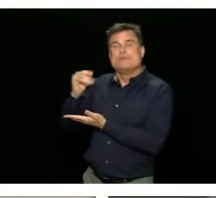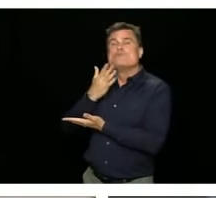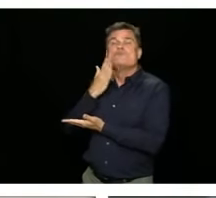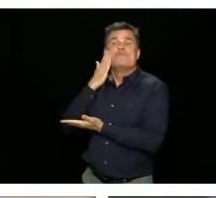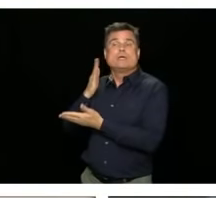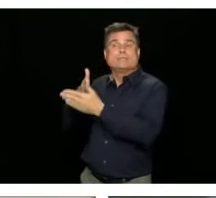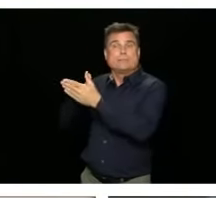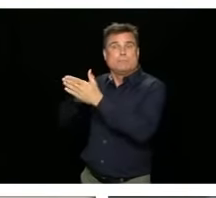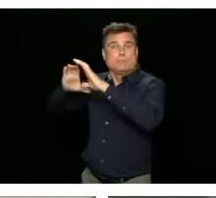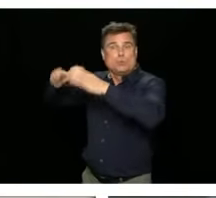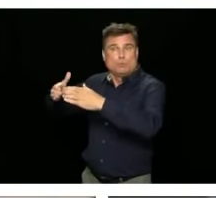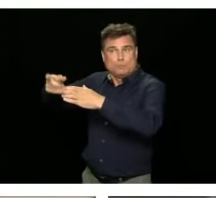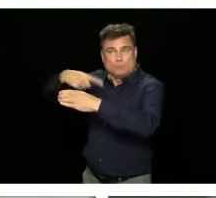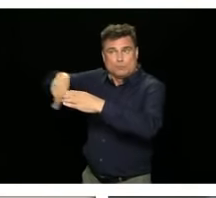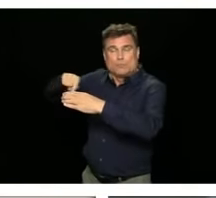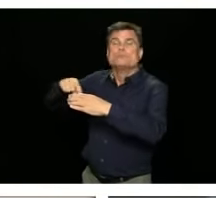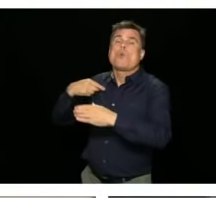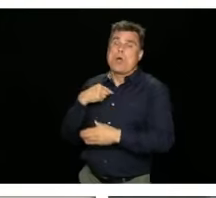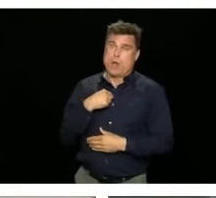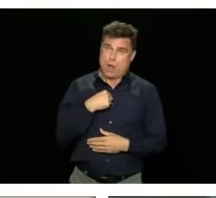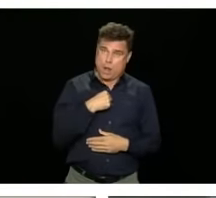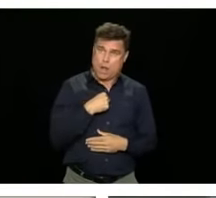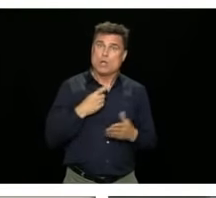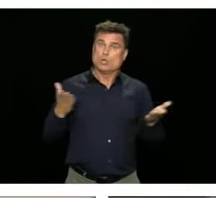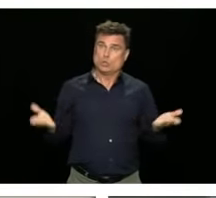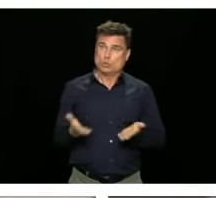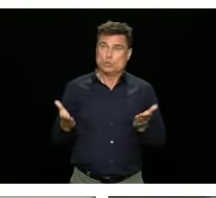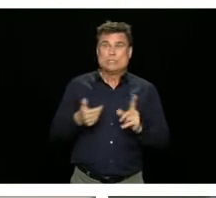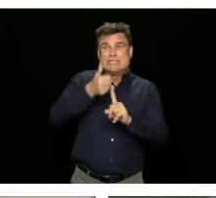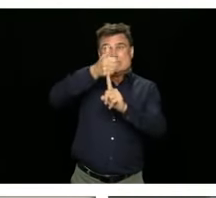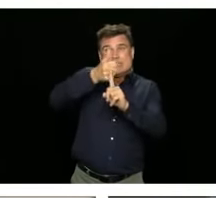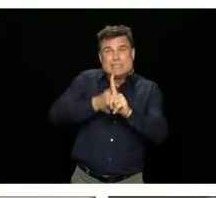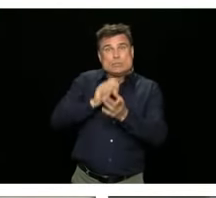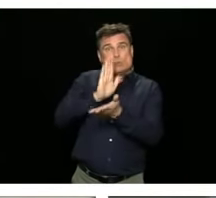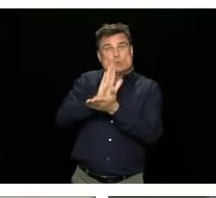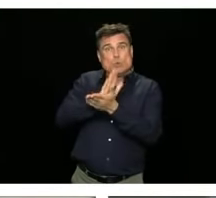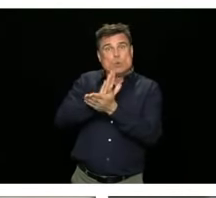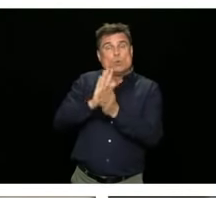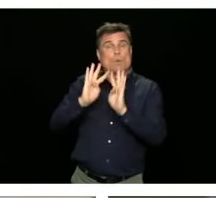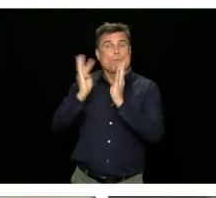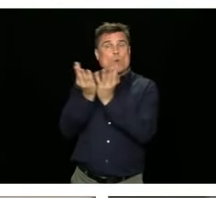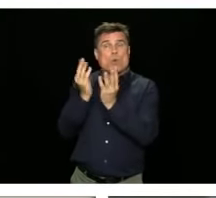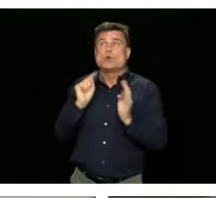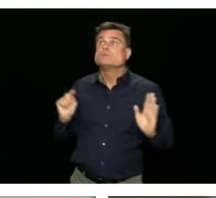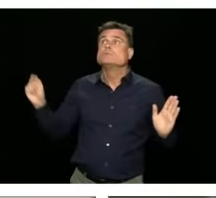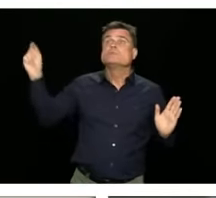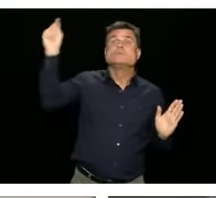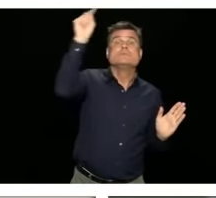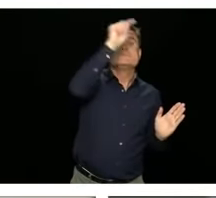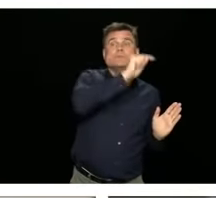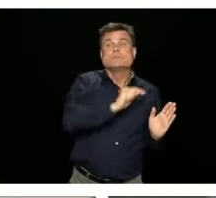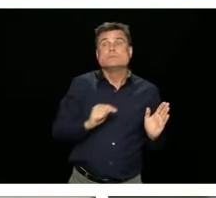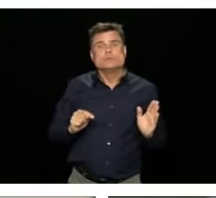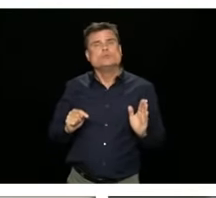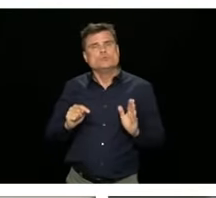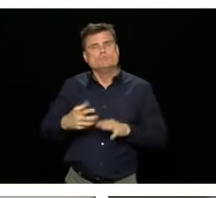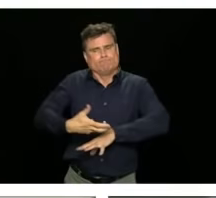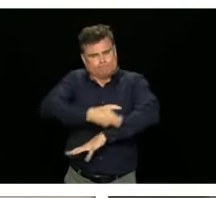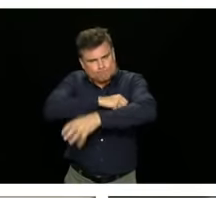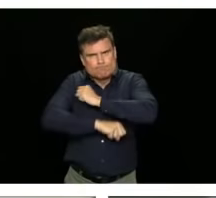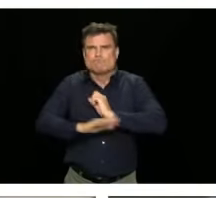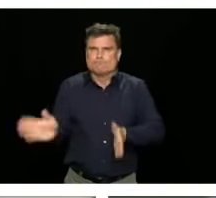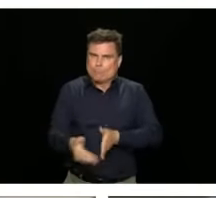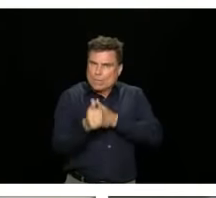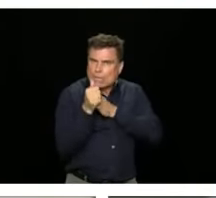lead, to create a coalition, advocate to the ministry and the Minister of Fleming to pull an anti-racism and also a